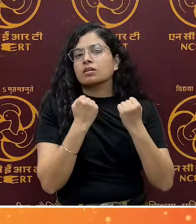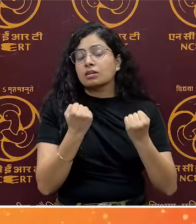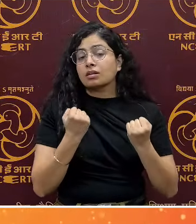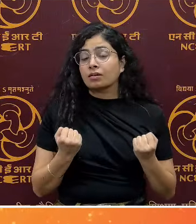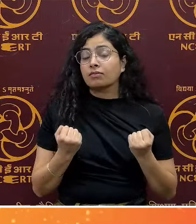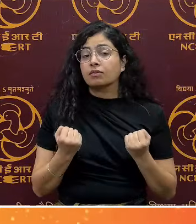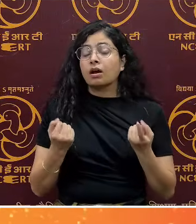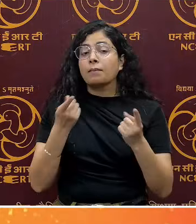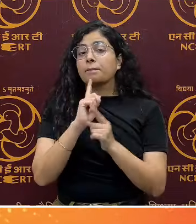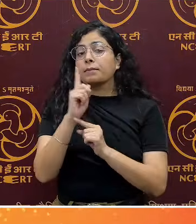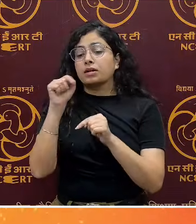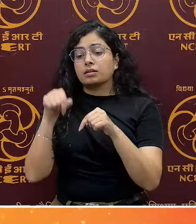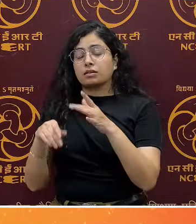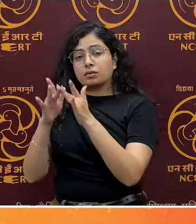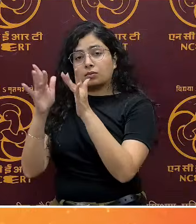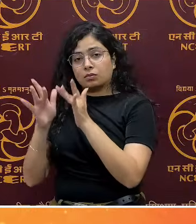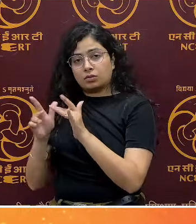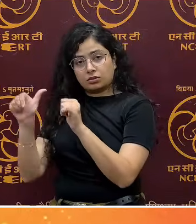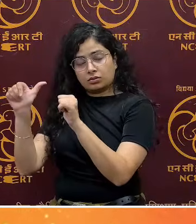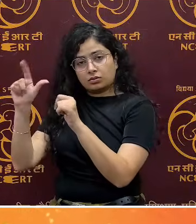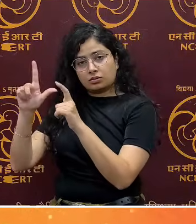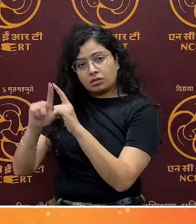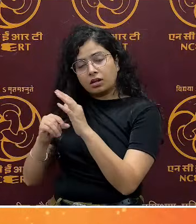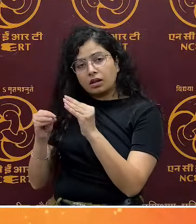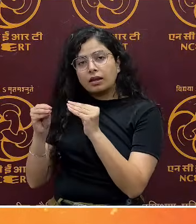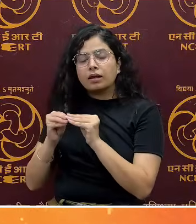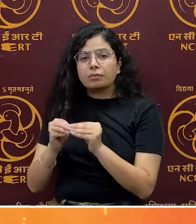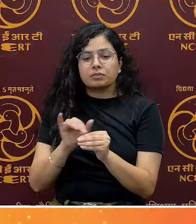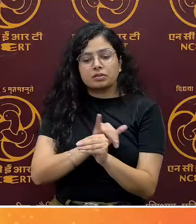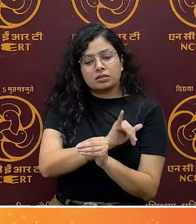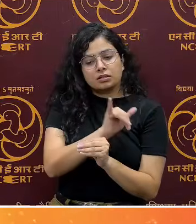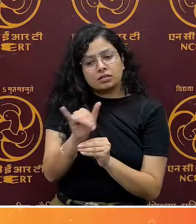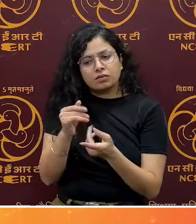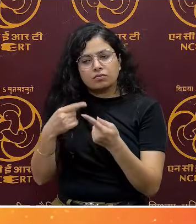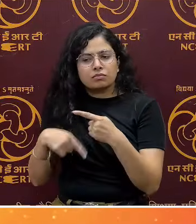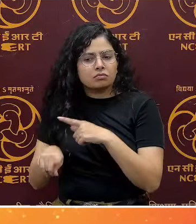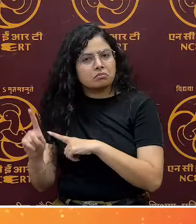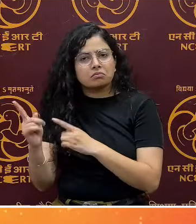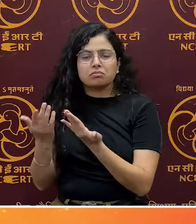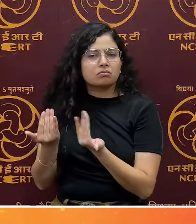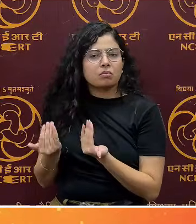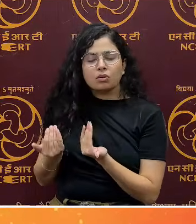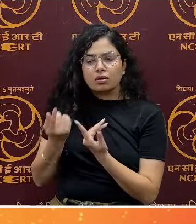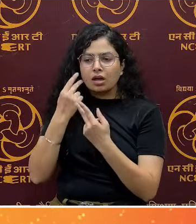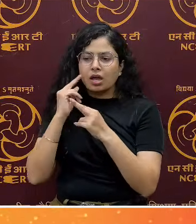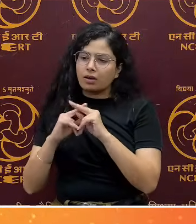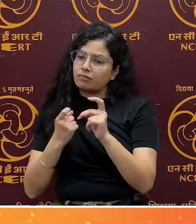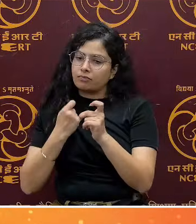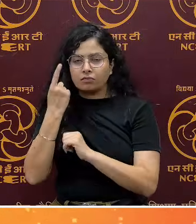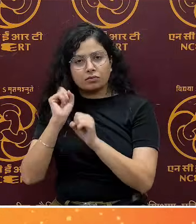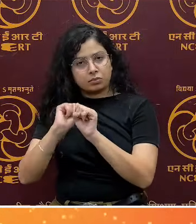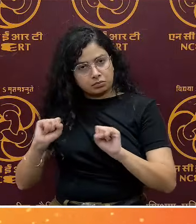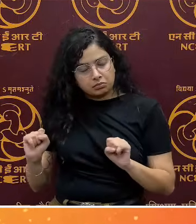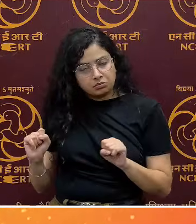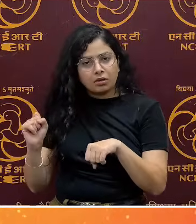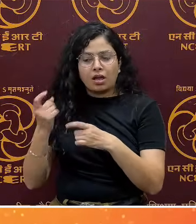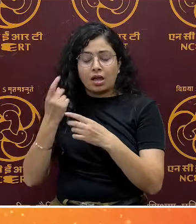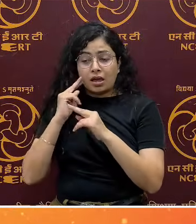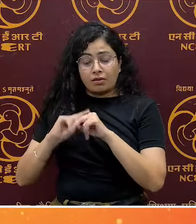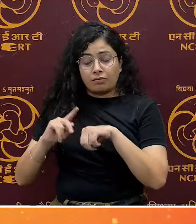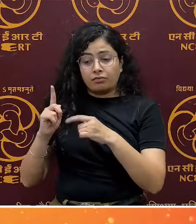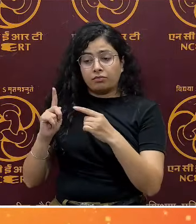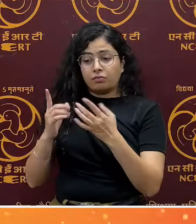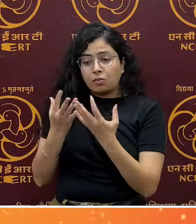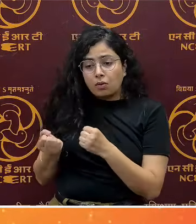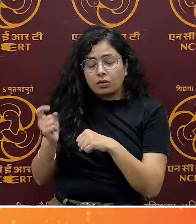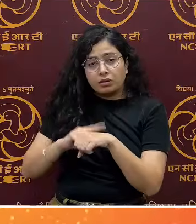through virtual labs, they can perform the simulations on their own pace with their own time, anywhere, anytime.